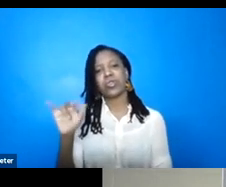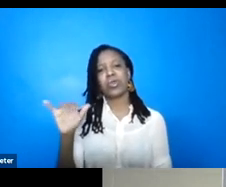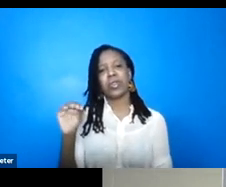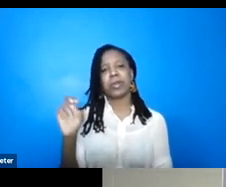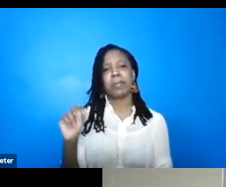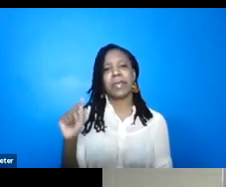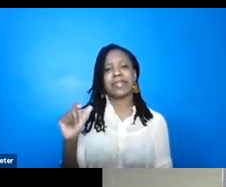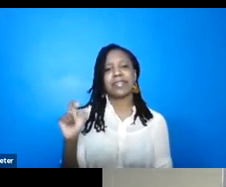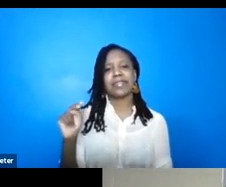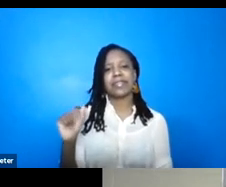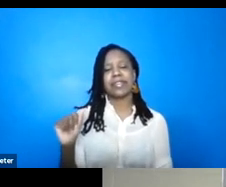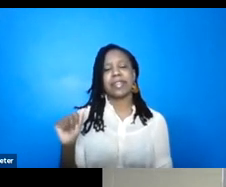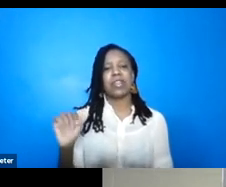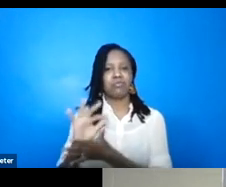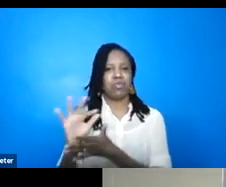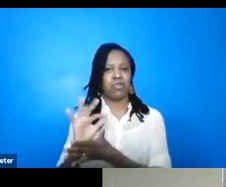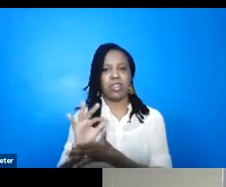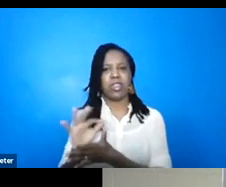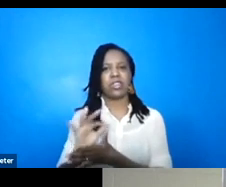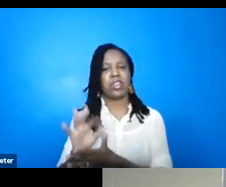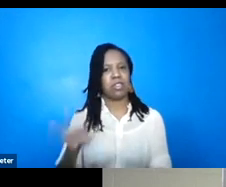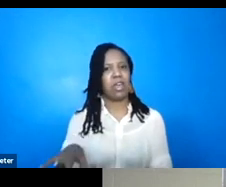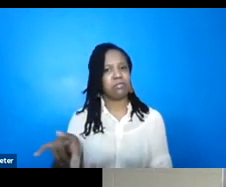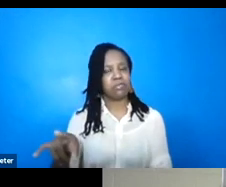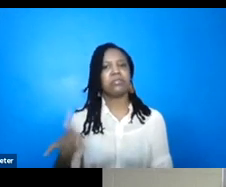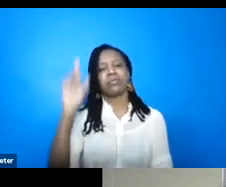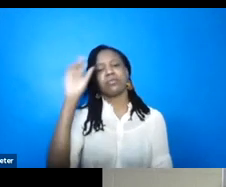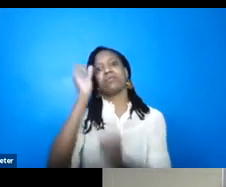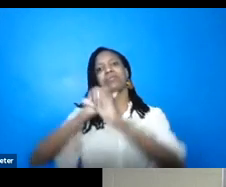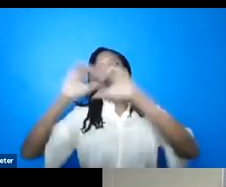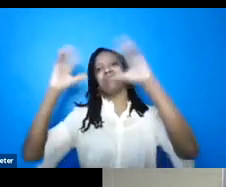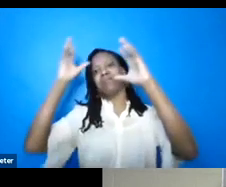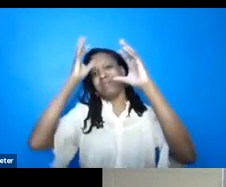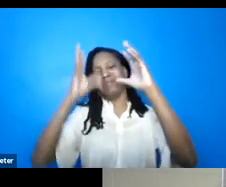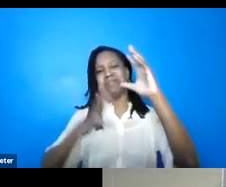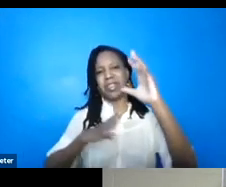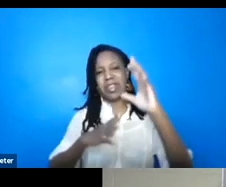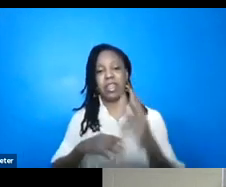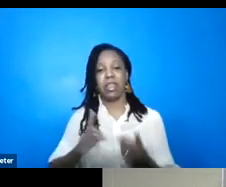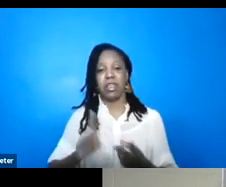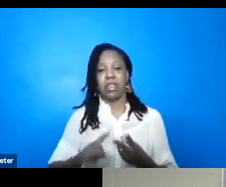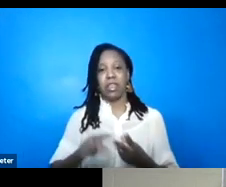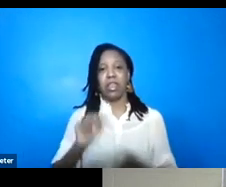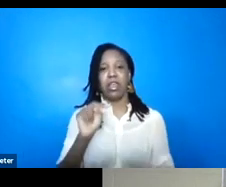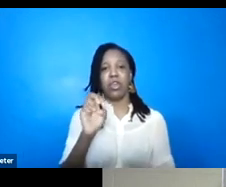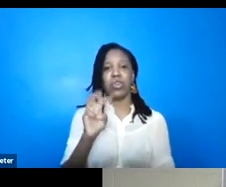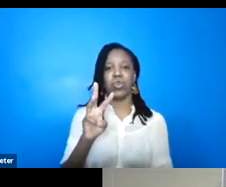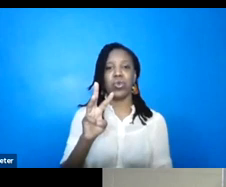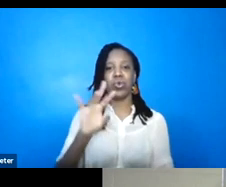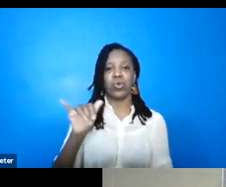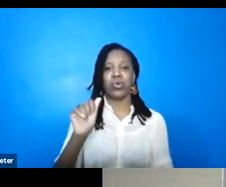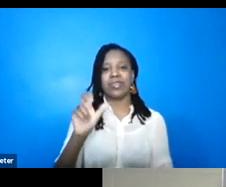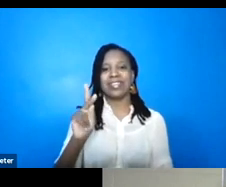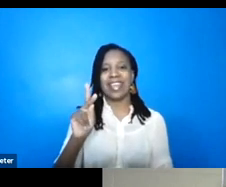called New Jack City. I don't know if you're familiar with that movie. If you haven't watched it, look at it, because Nino was one of the main characters in this